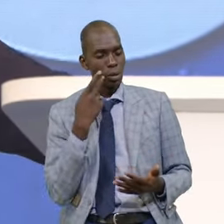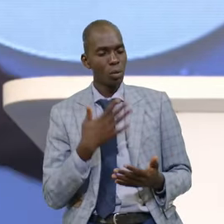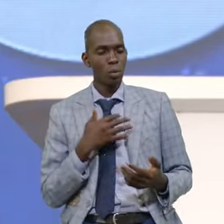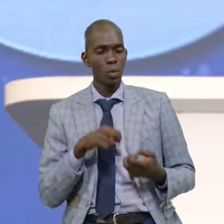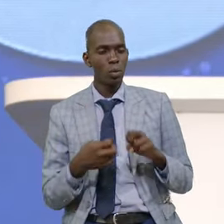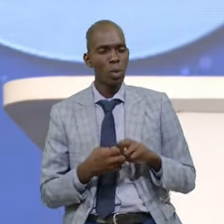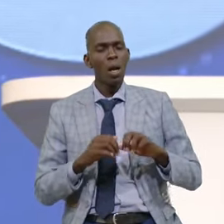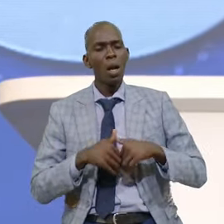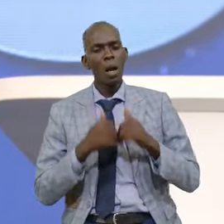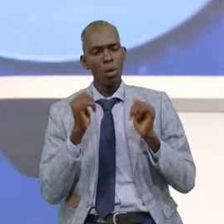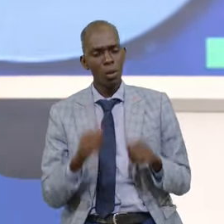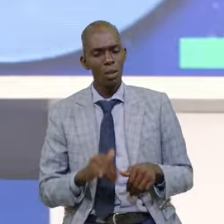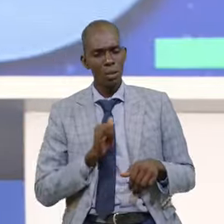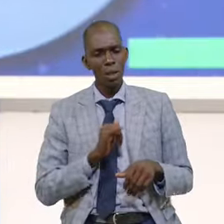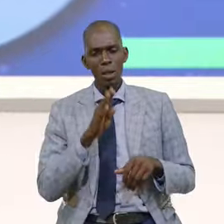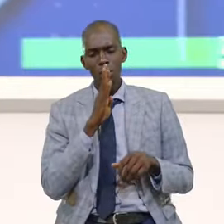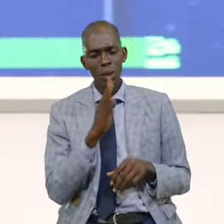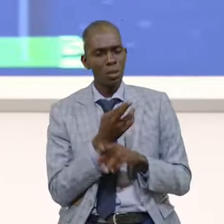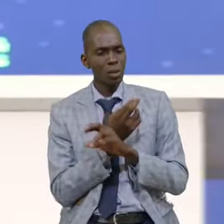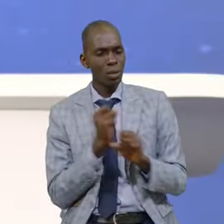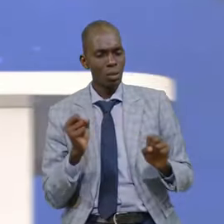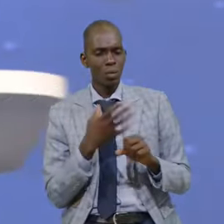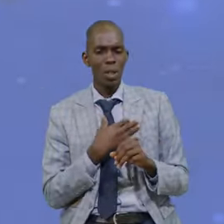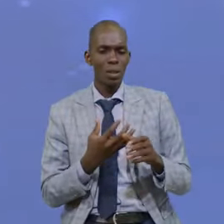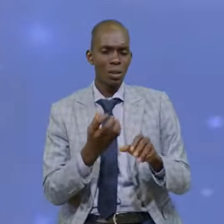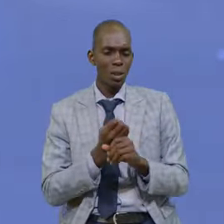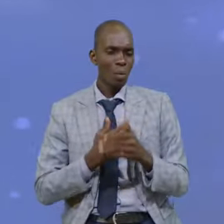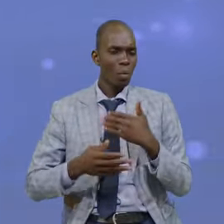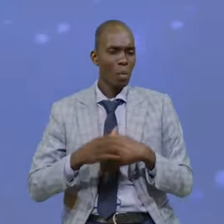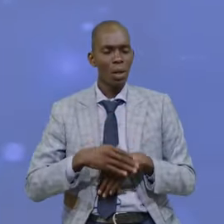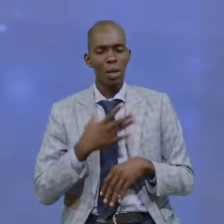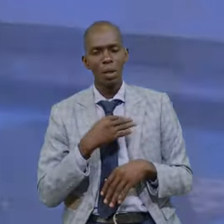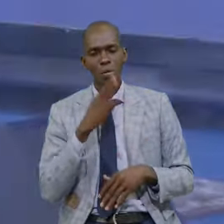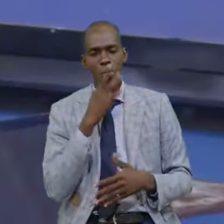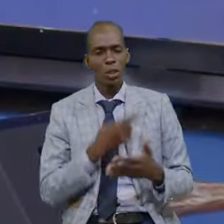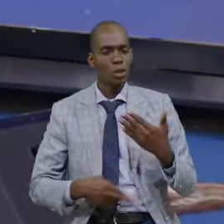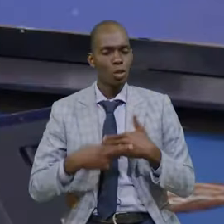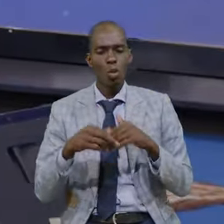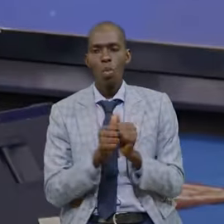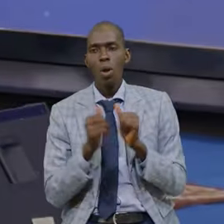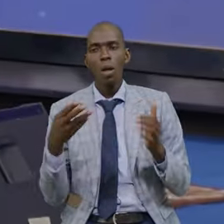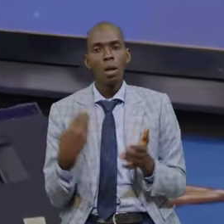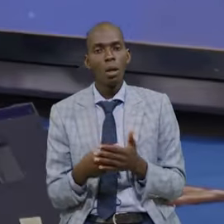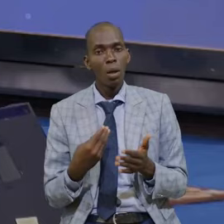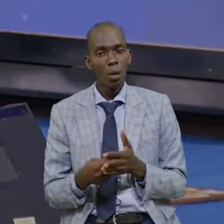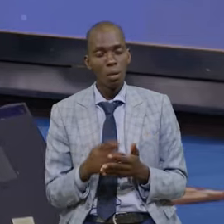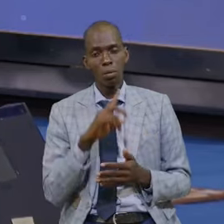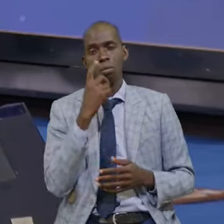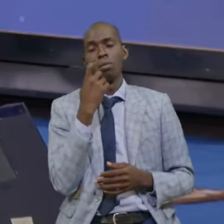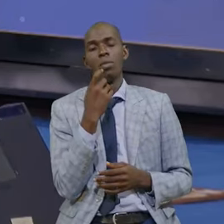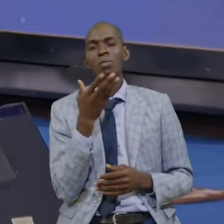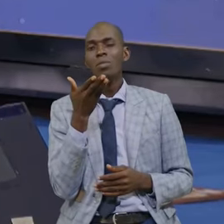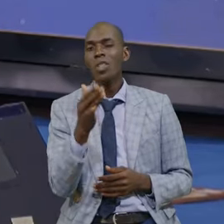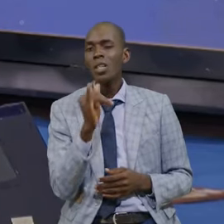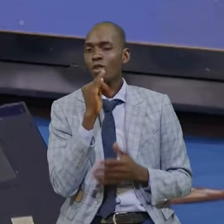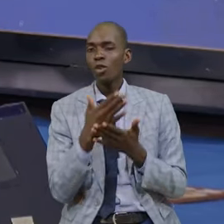I be redeemed and recovered and restored without money? There's something greater than money. It's the